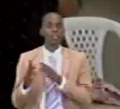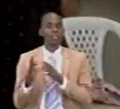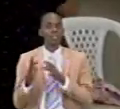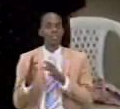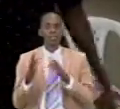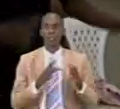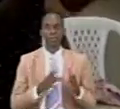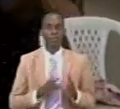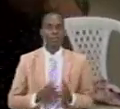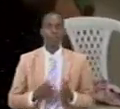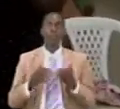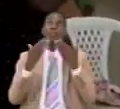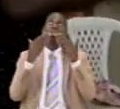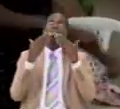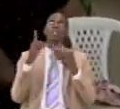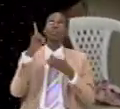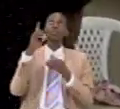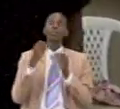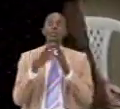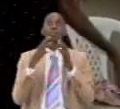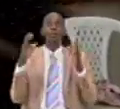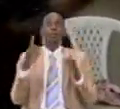thank you